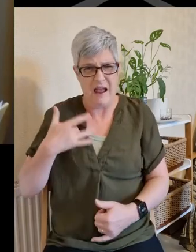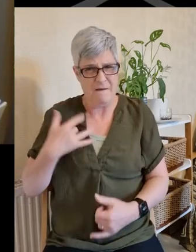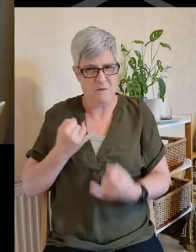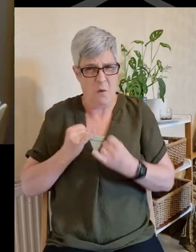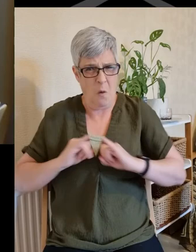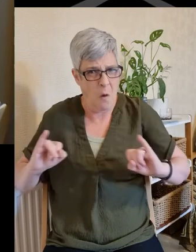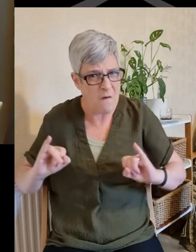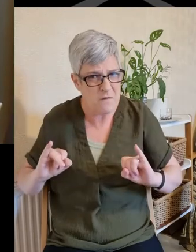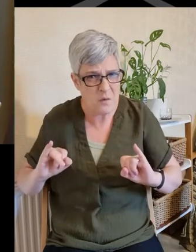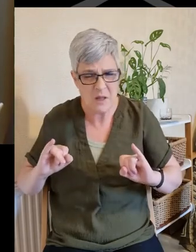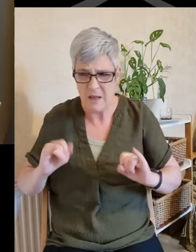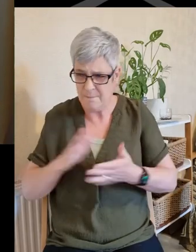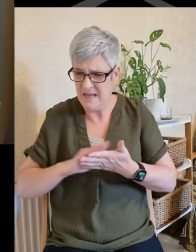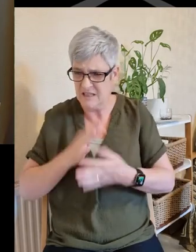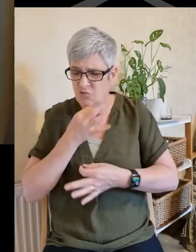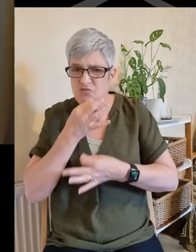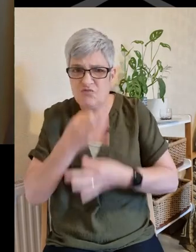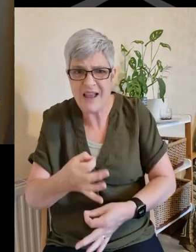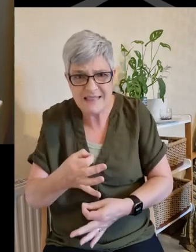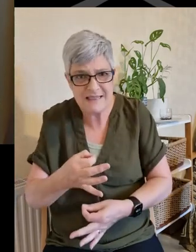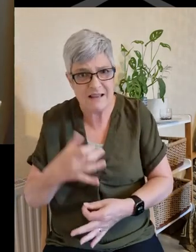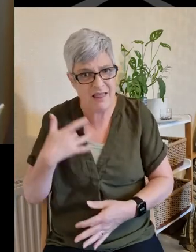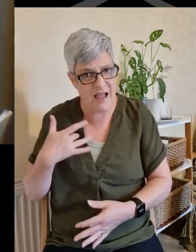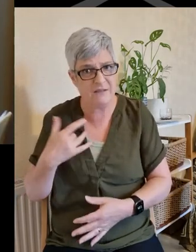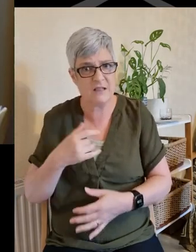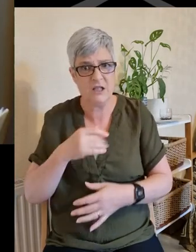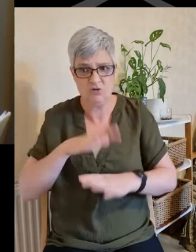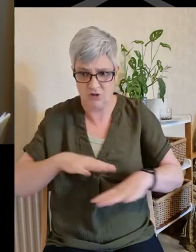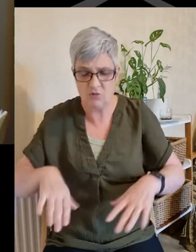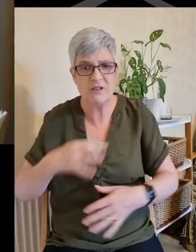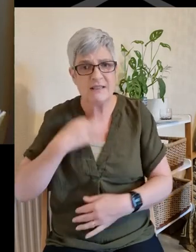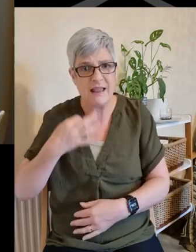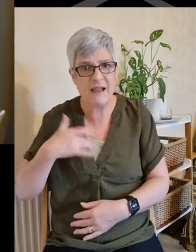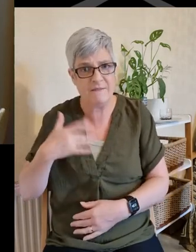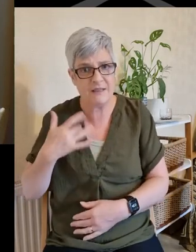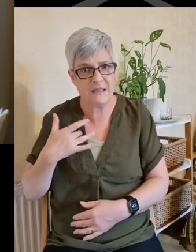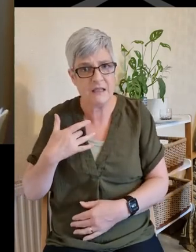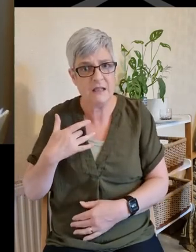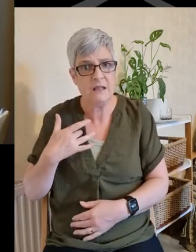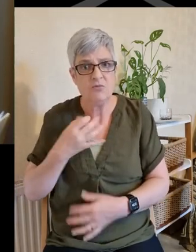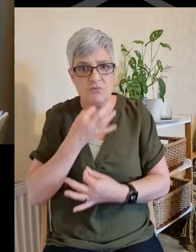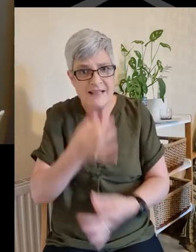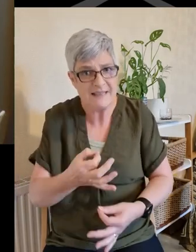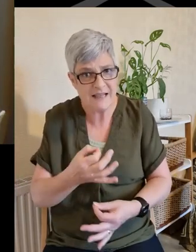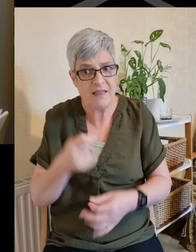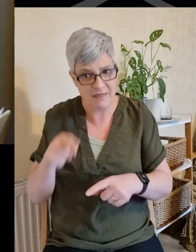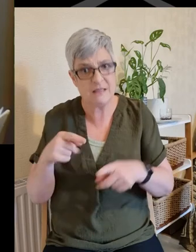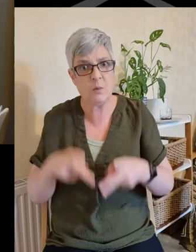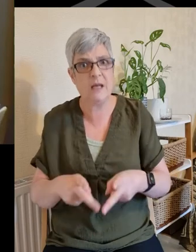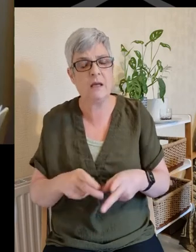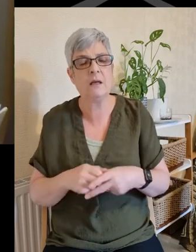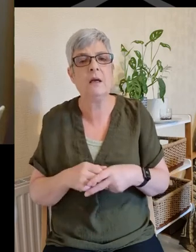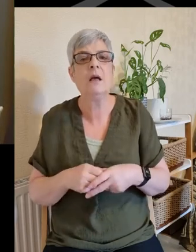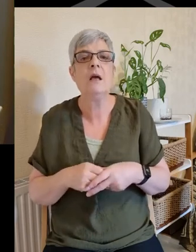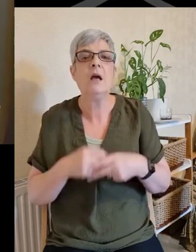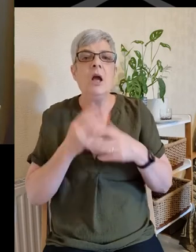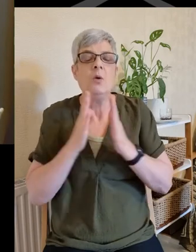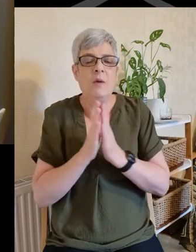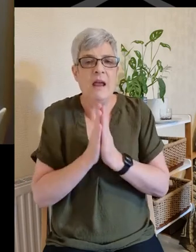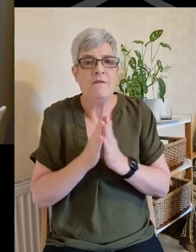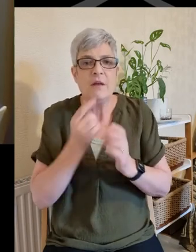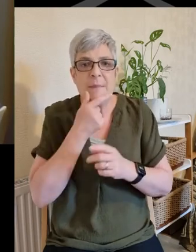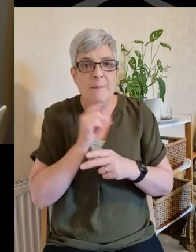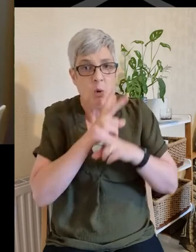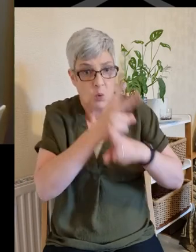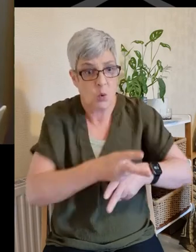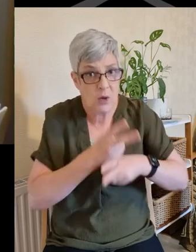make anyone risk their life and the lives of their children in this way. And we pray for those whose job it is to look after the ones who